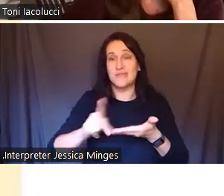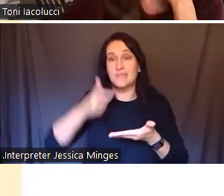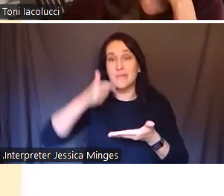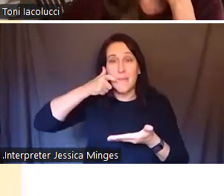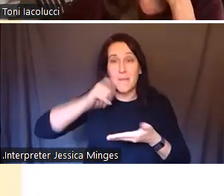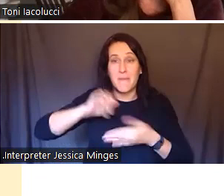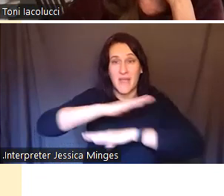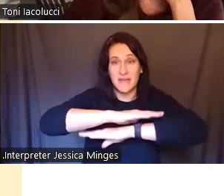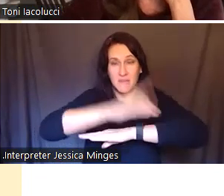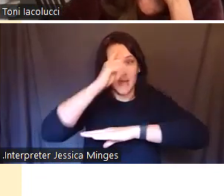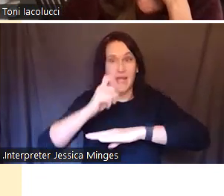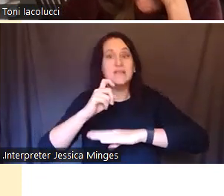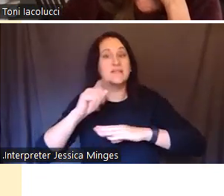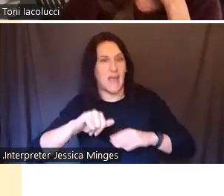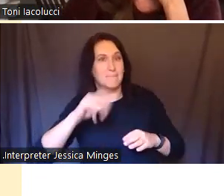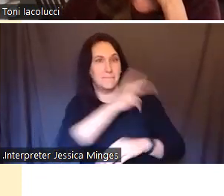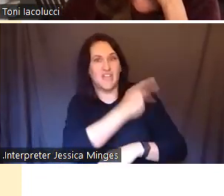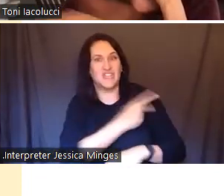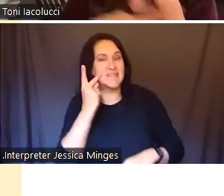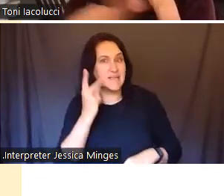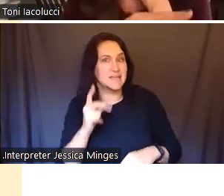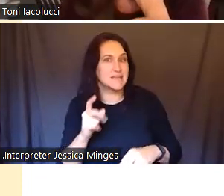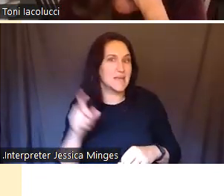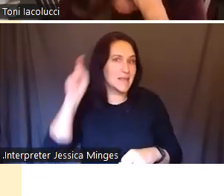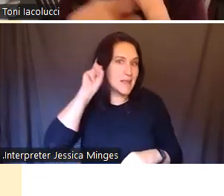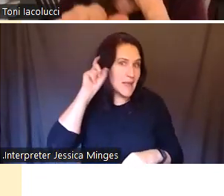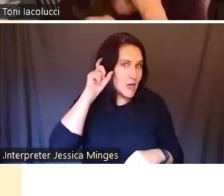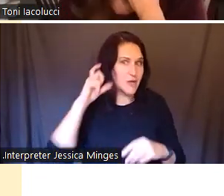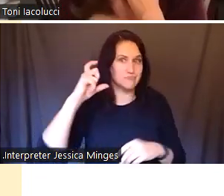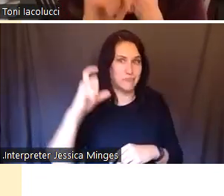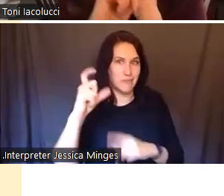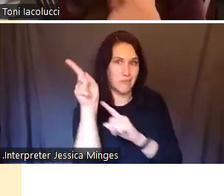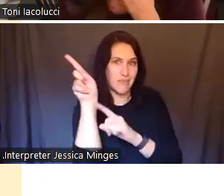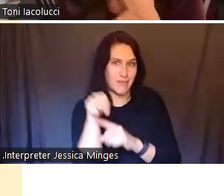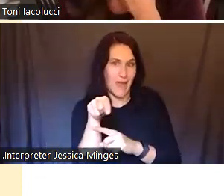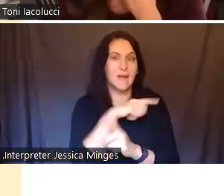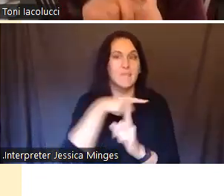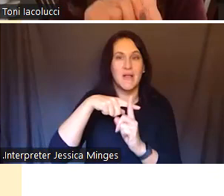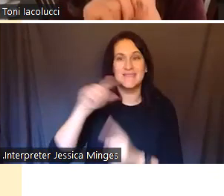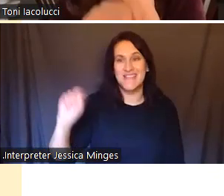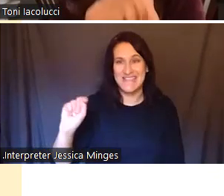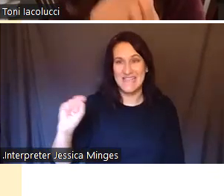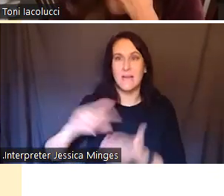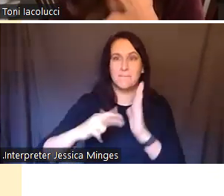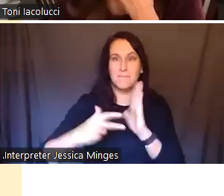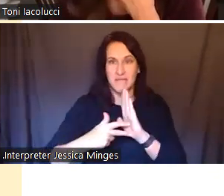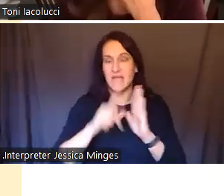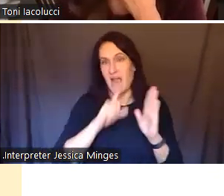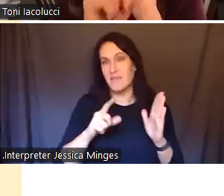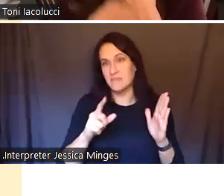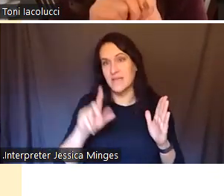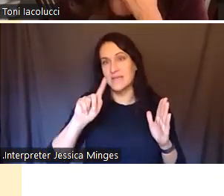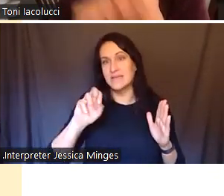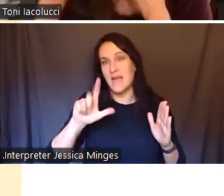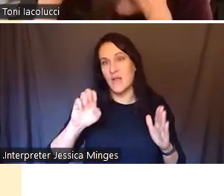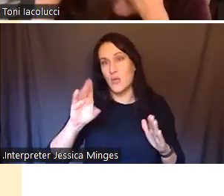little icon there with the ear with the line going through, and the T, which symbolizes that there is a telecoil there. So